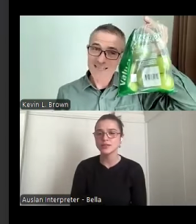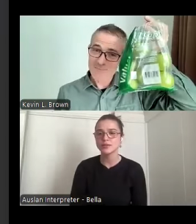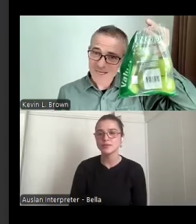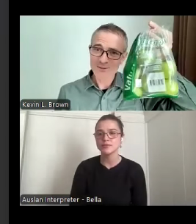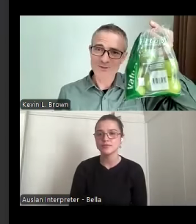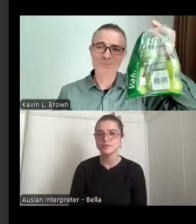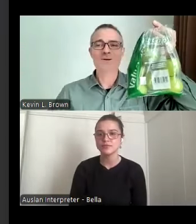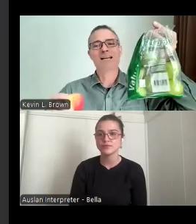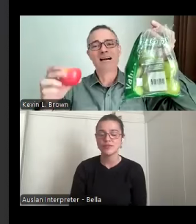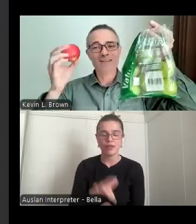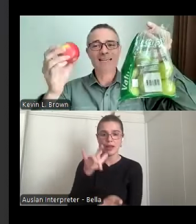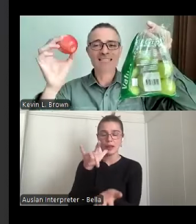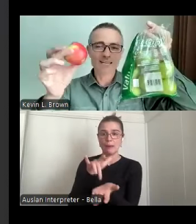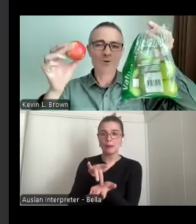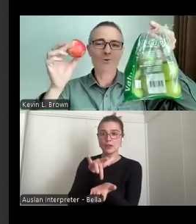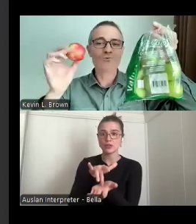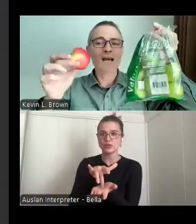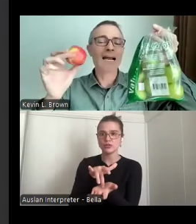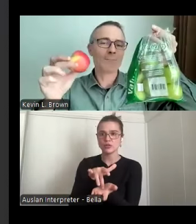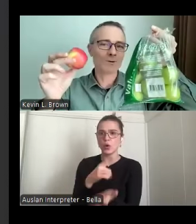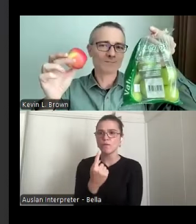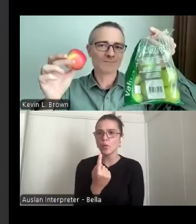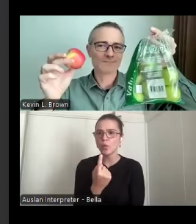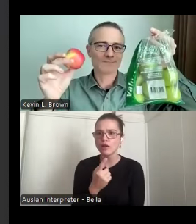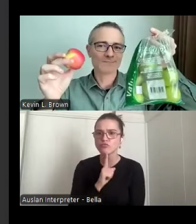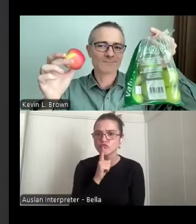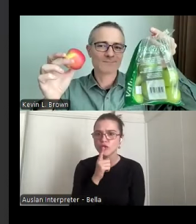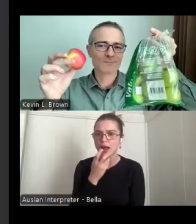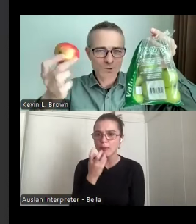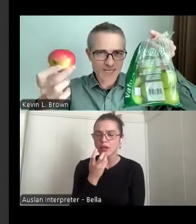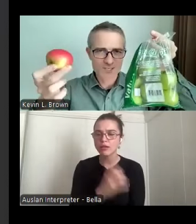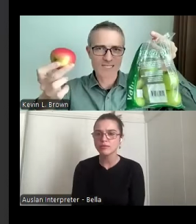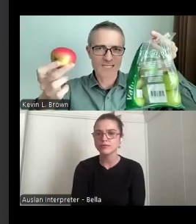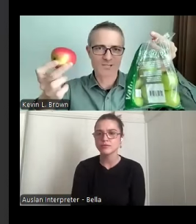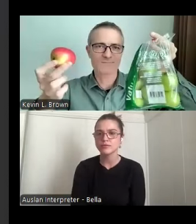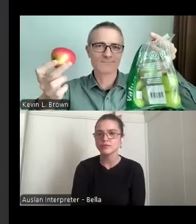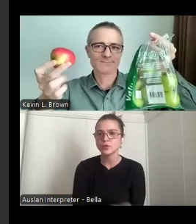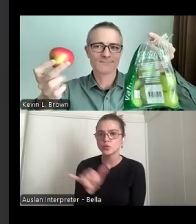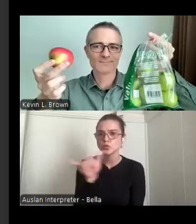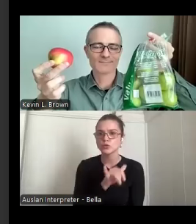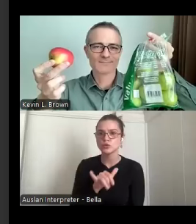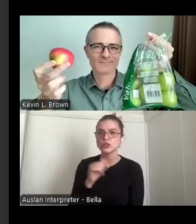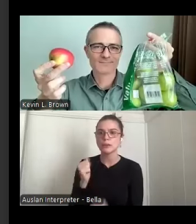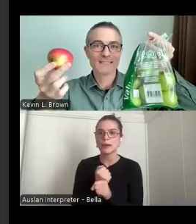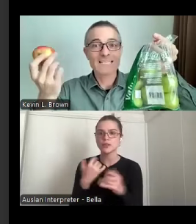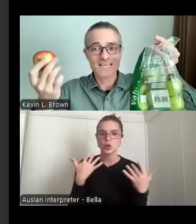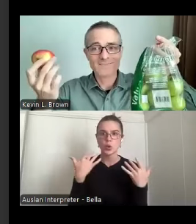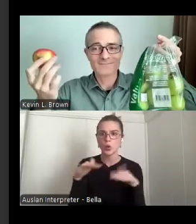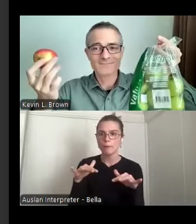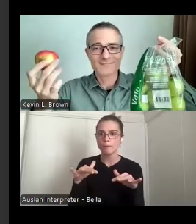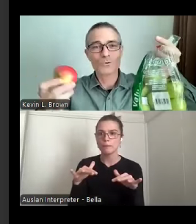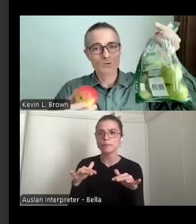right in the middle of the supermarket aisle is a single red apple. Which one gets your attention?